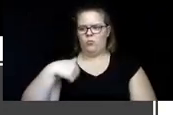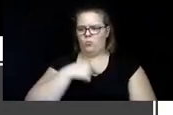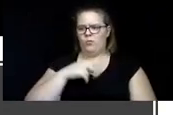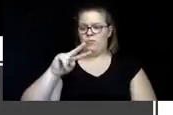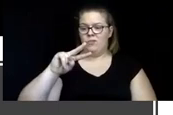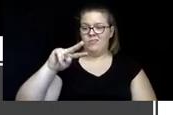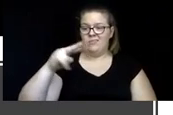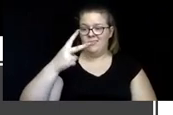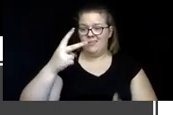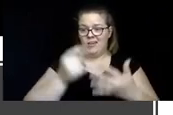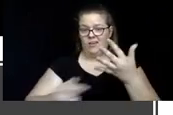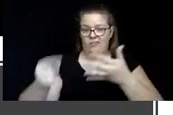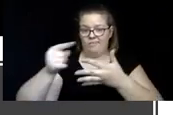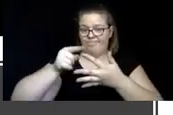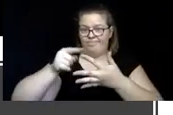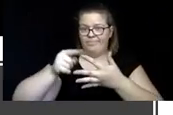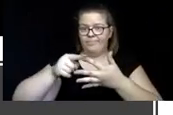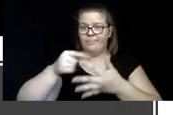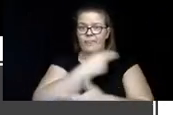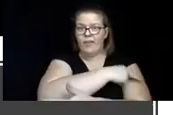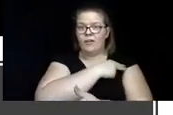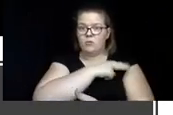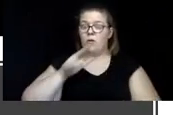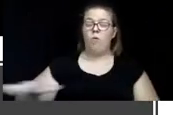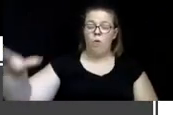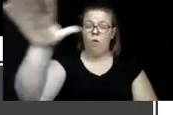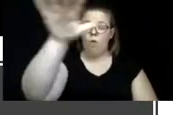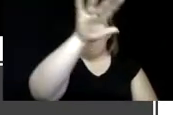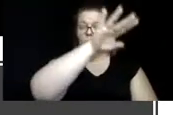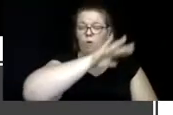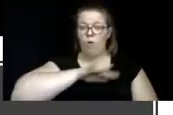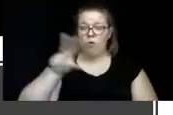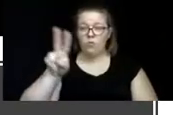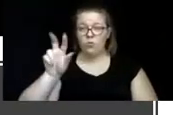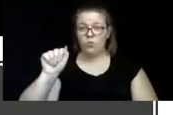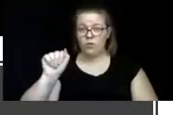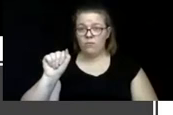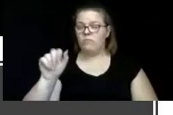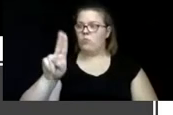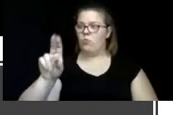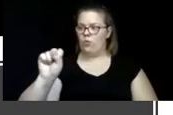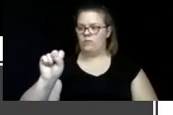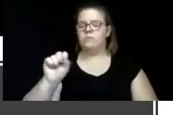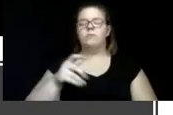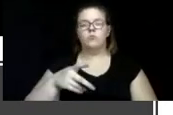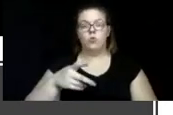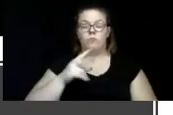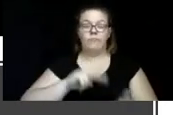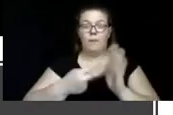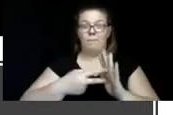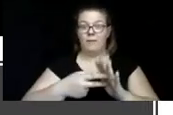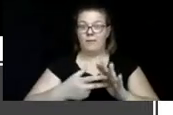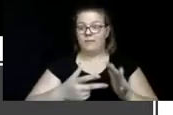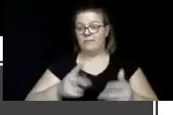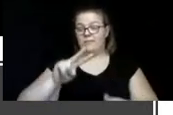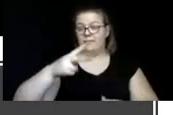rated hospital in all the country. So it was the 2nd best VA in the United States.